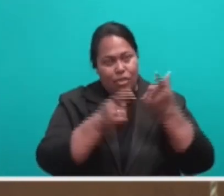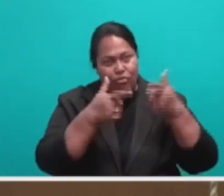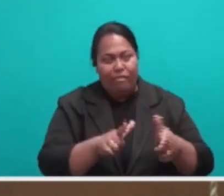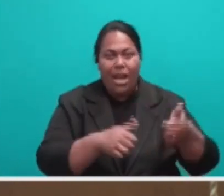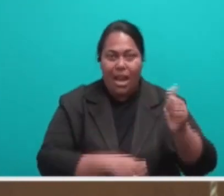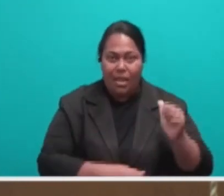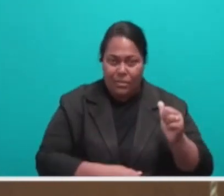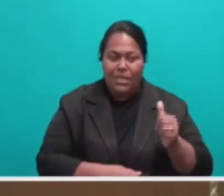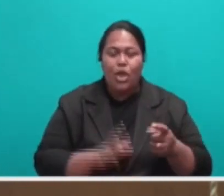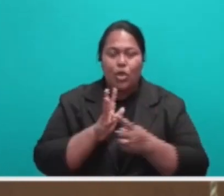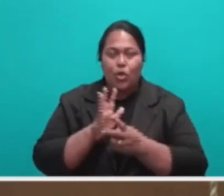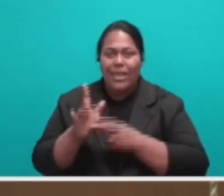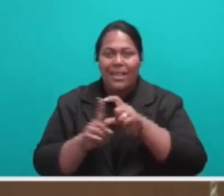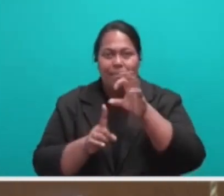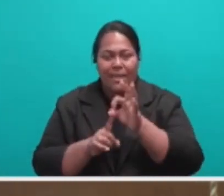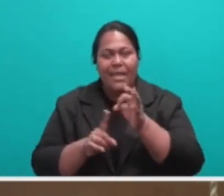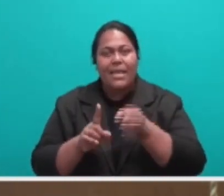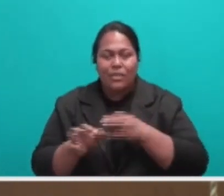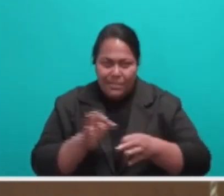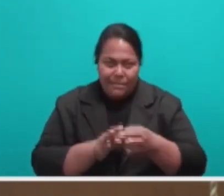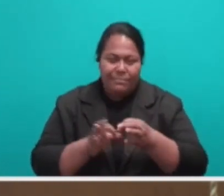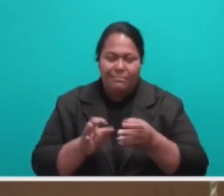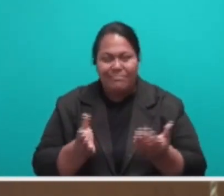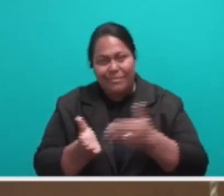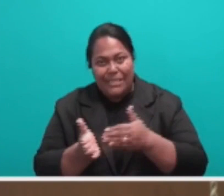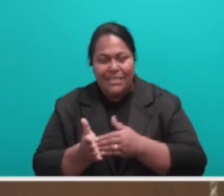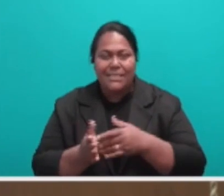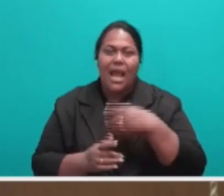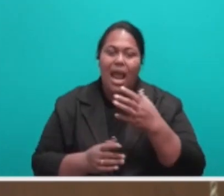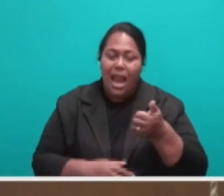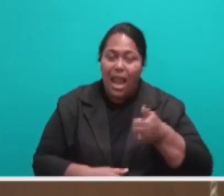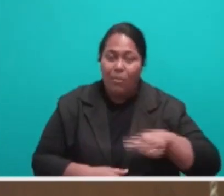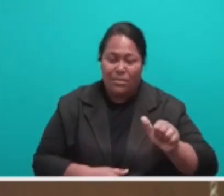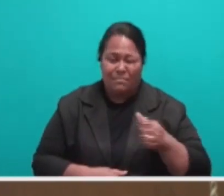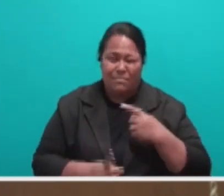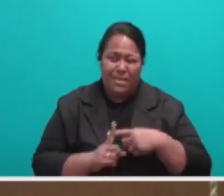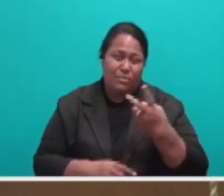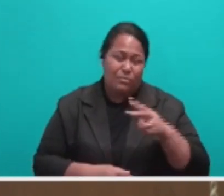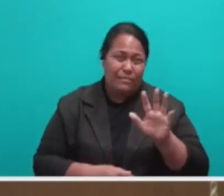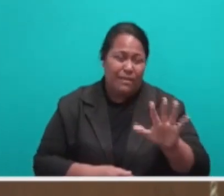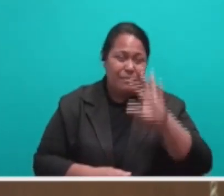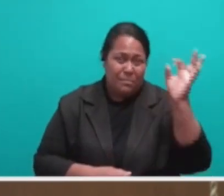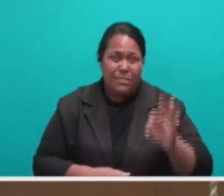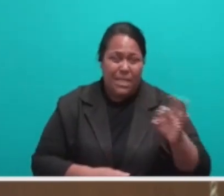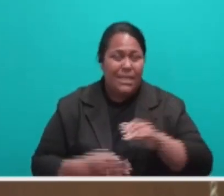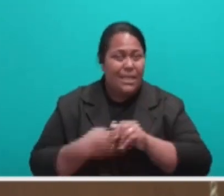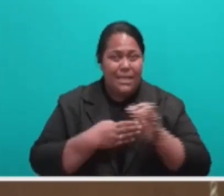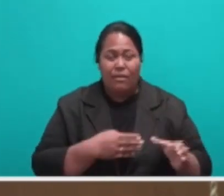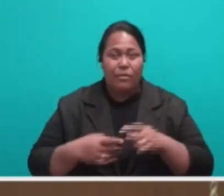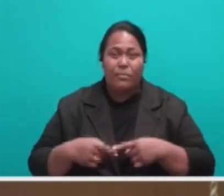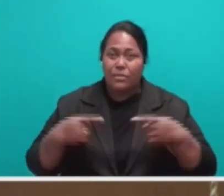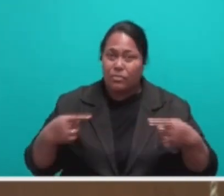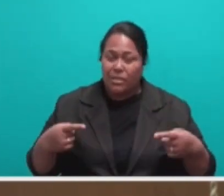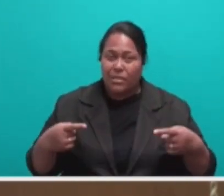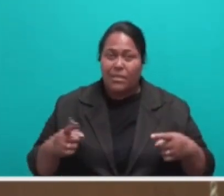UNDP Subsistence Allowance plus 25%. The Leader of the Opposition,